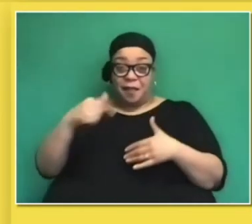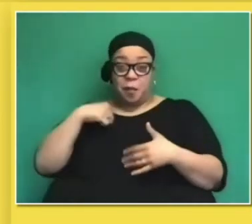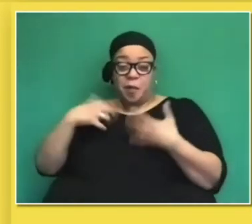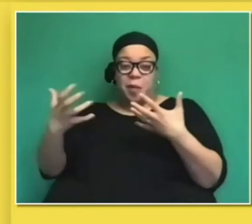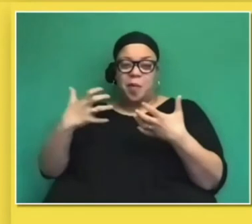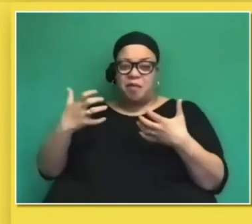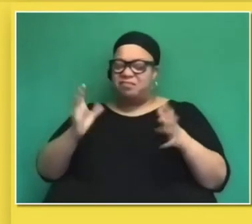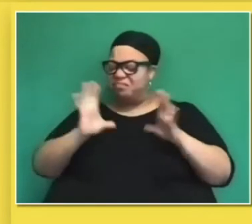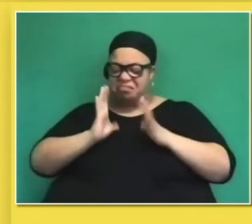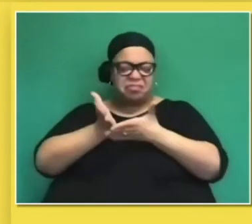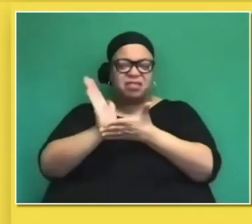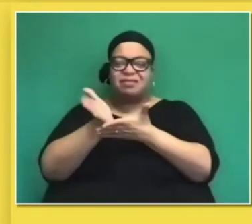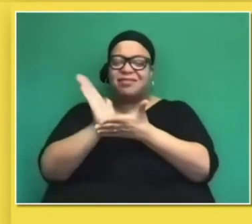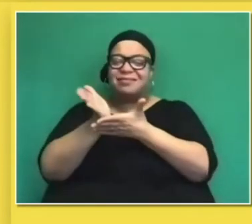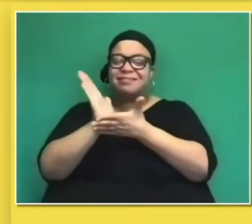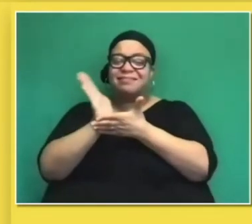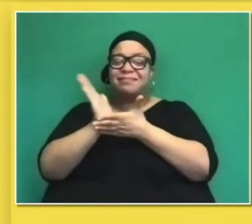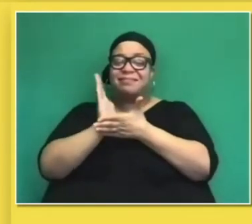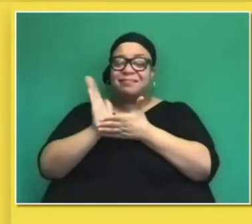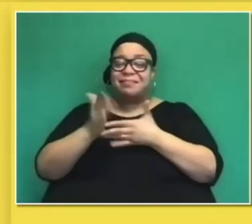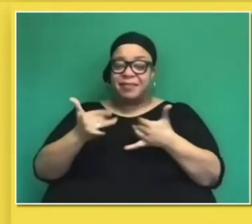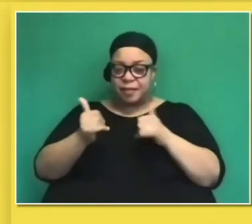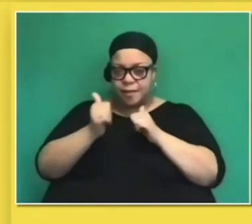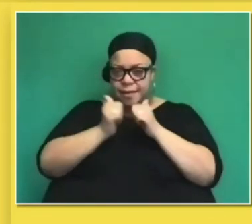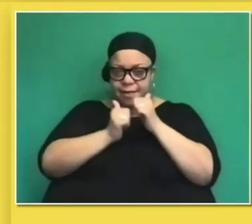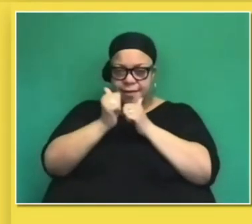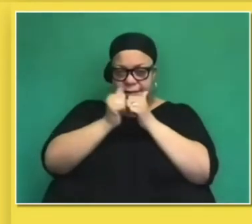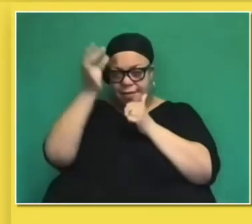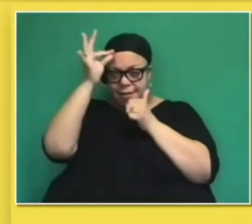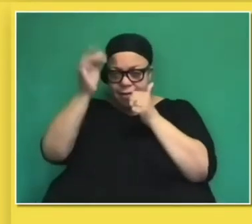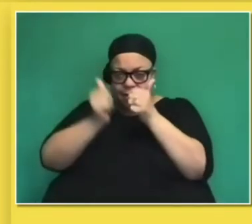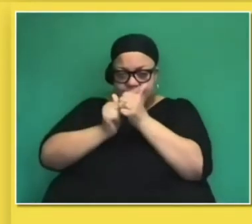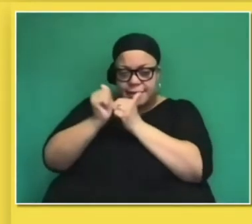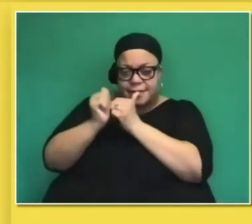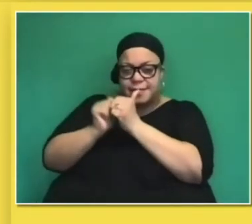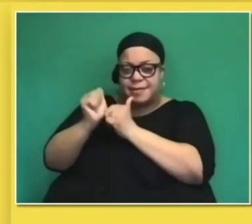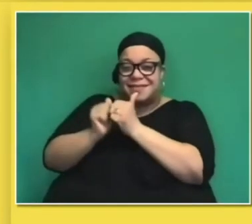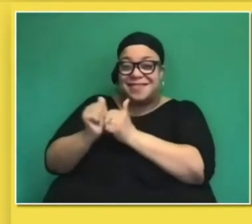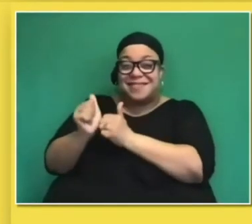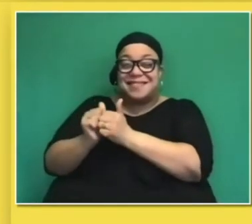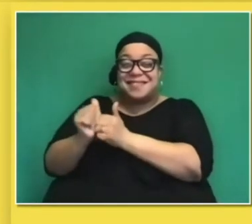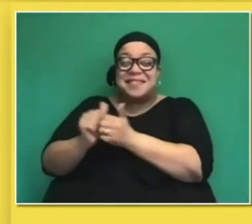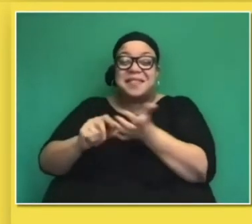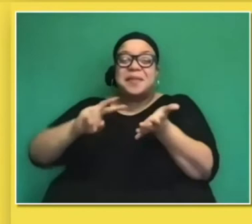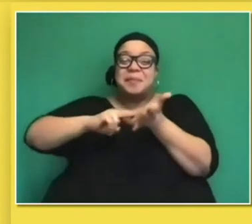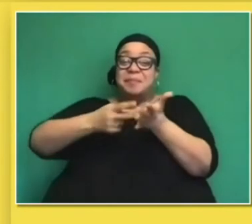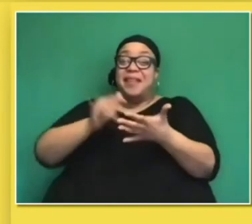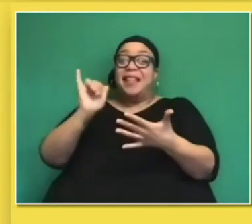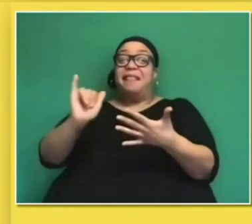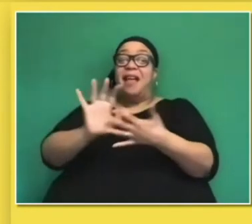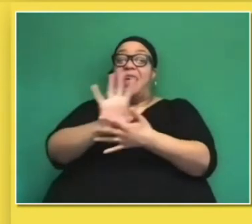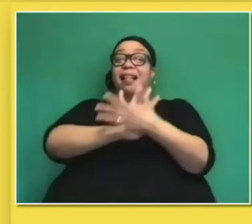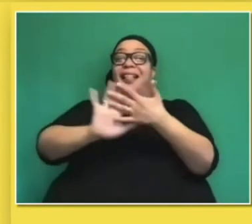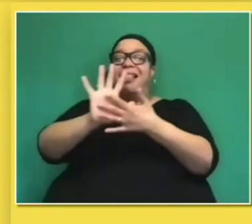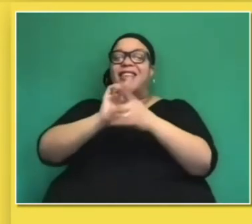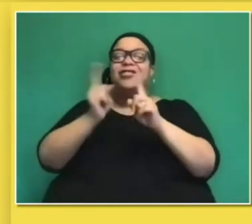ending of the illusion. That's why we got to keep organizing, keep moving, keep fighting. And remember,